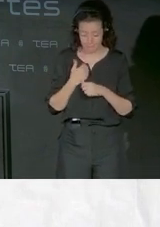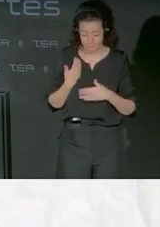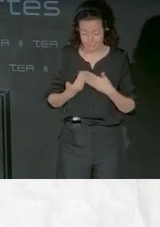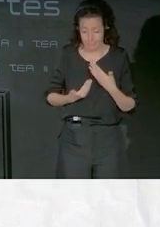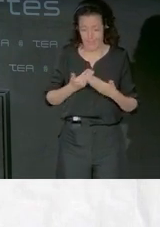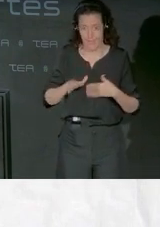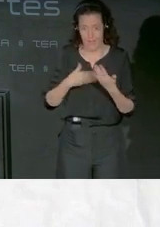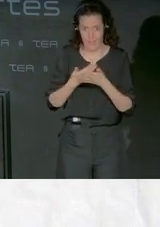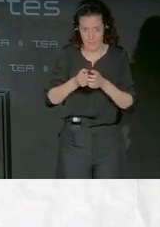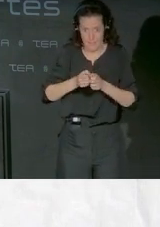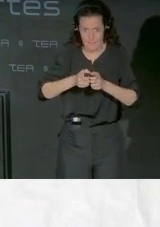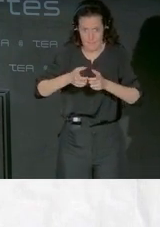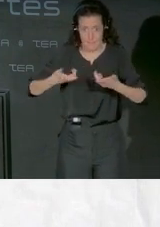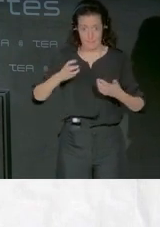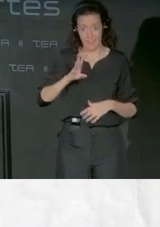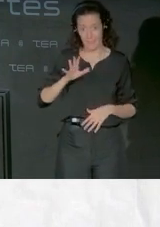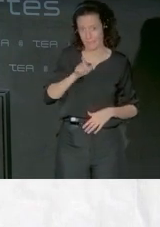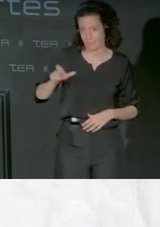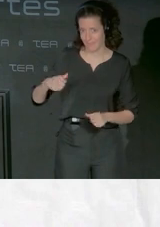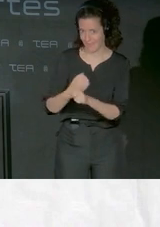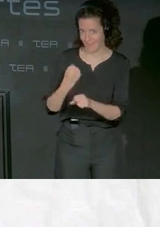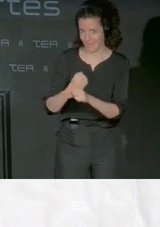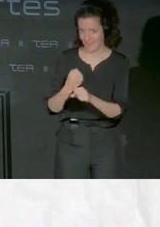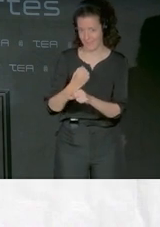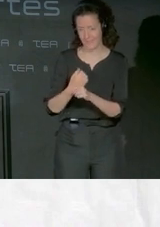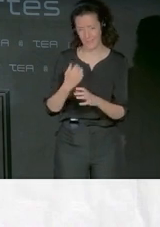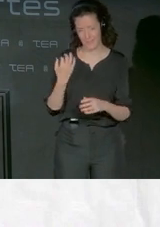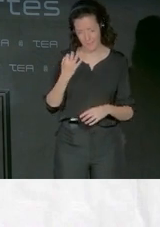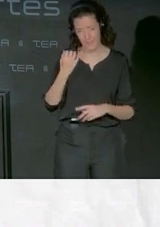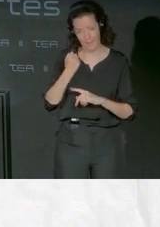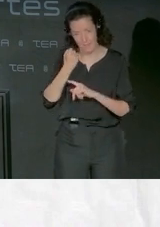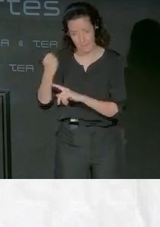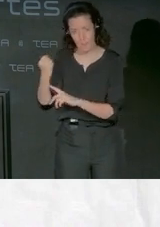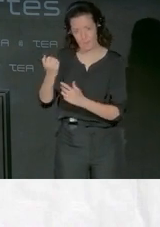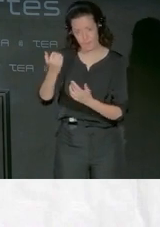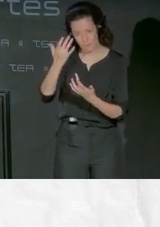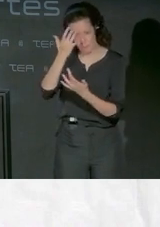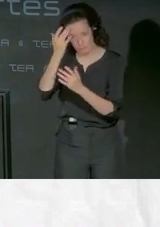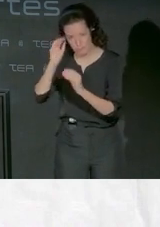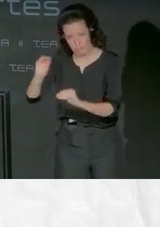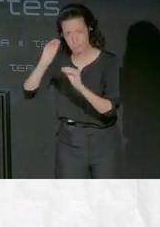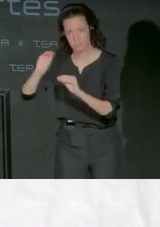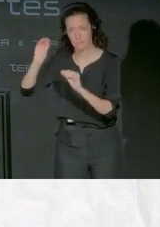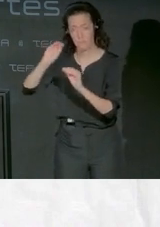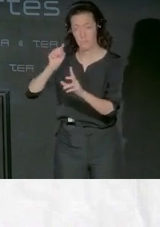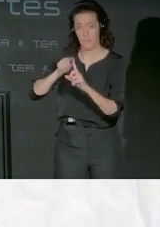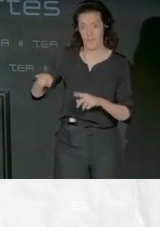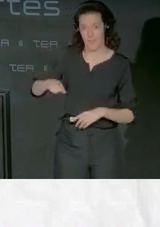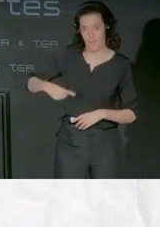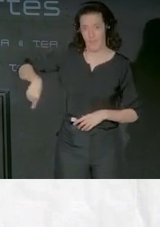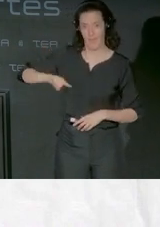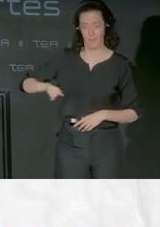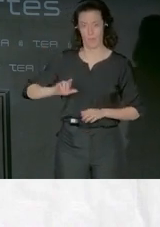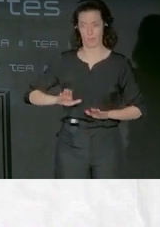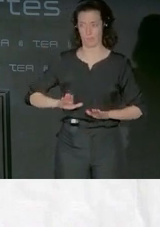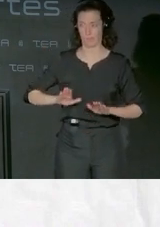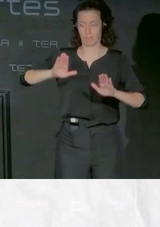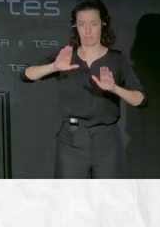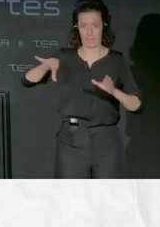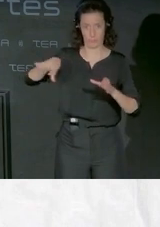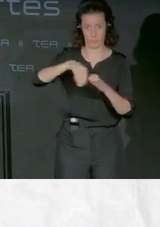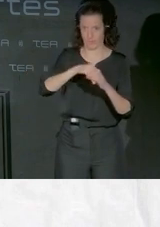them grow in an inclusive way, really. So that's the employment and education. And the